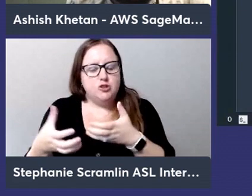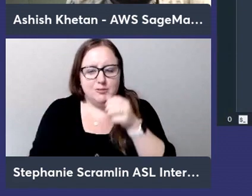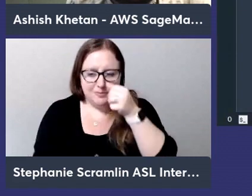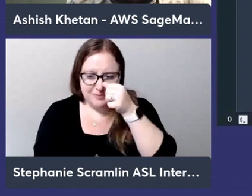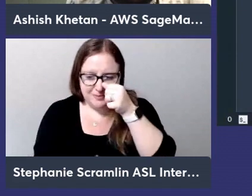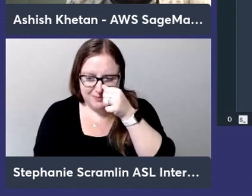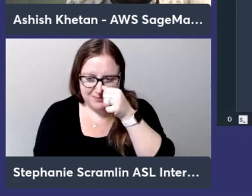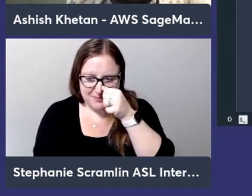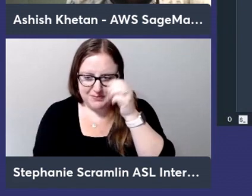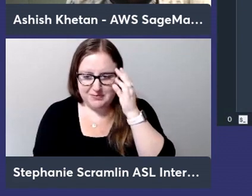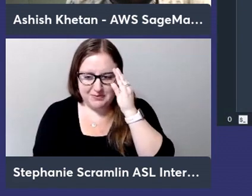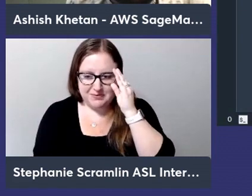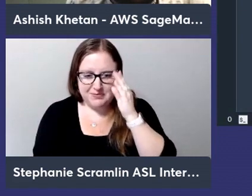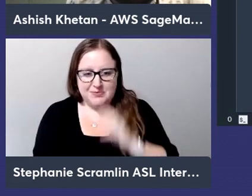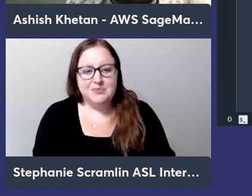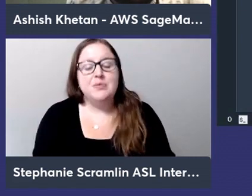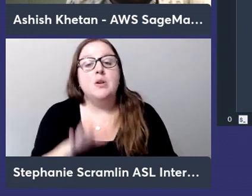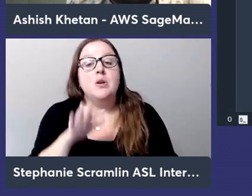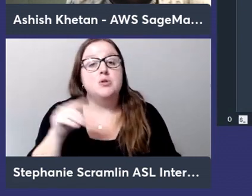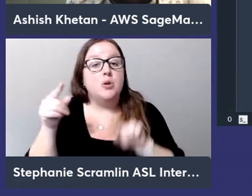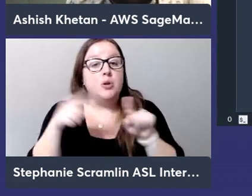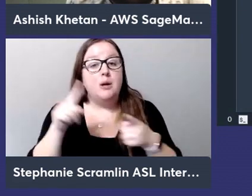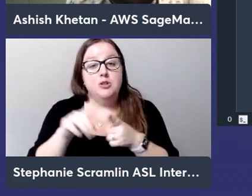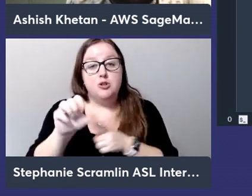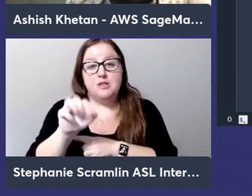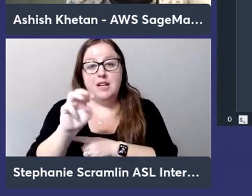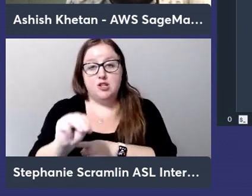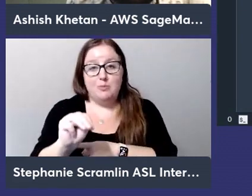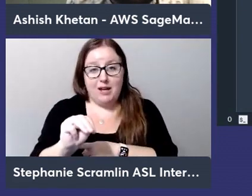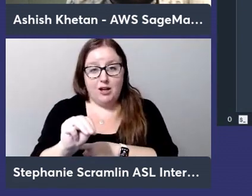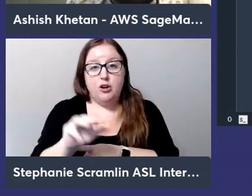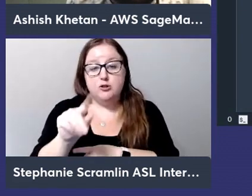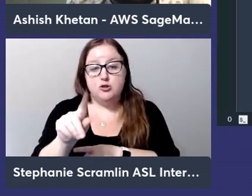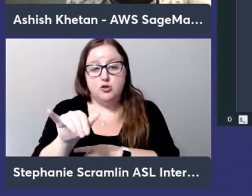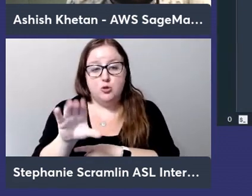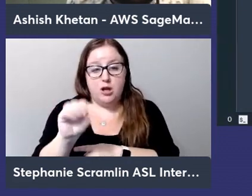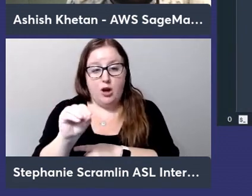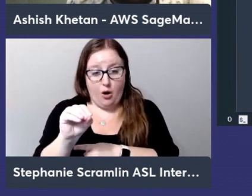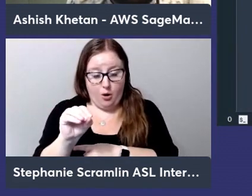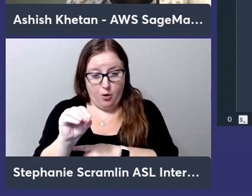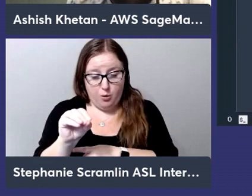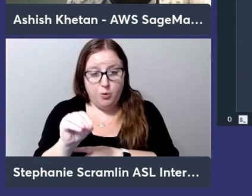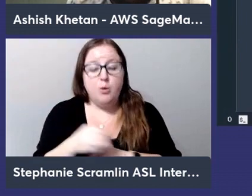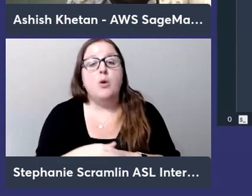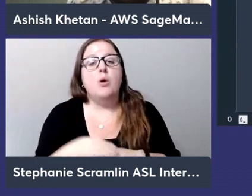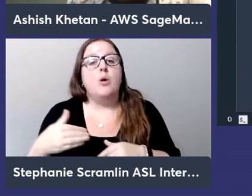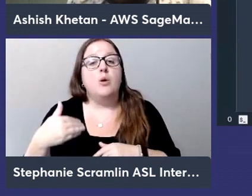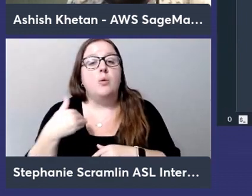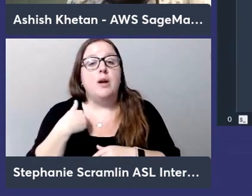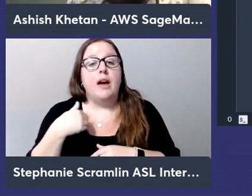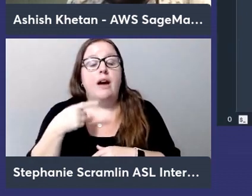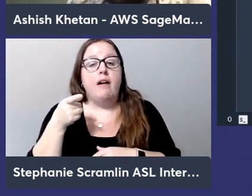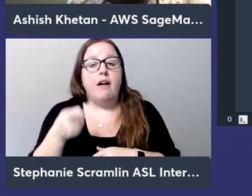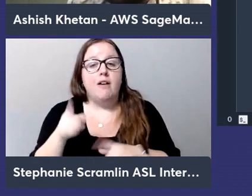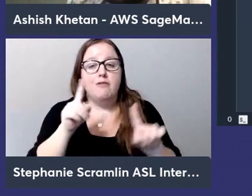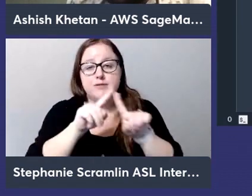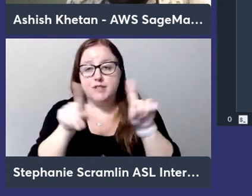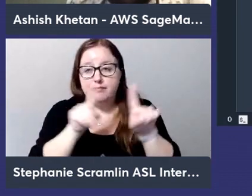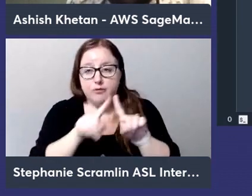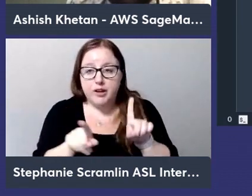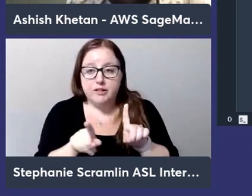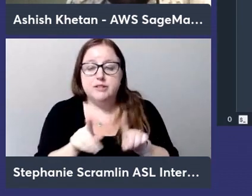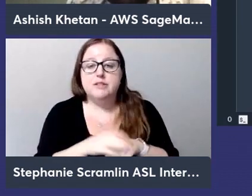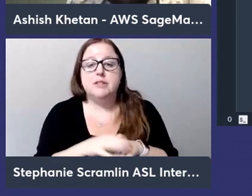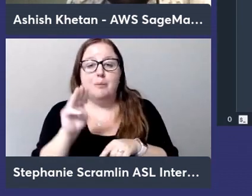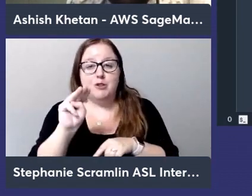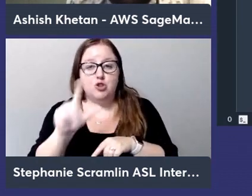So you come to SageMaker Studio, and when you come to SageMaker Studio, we have these different